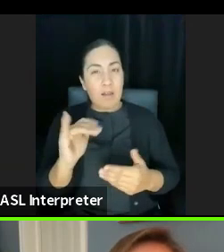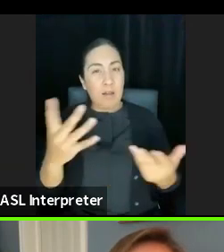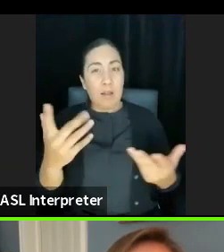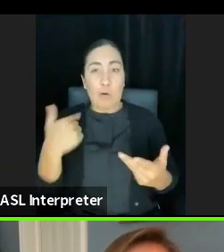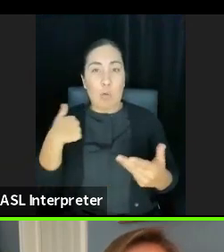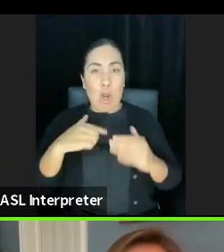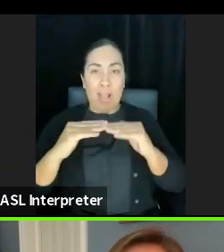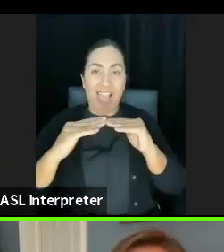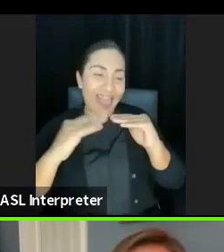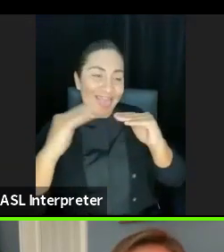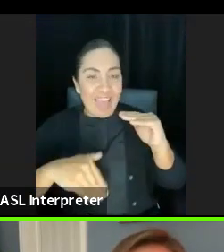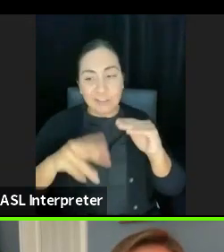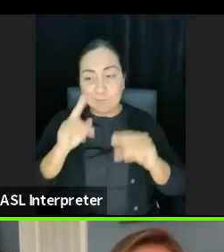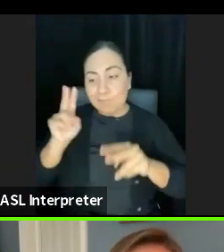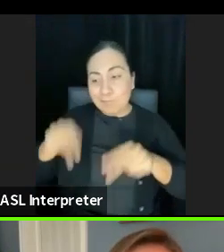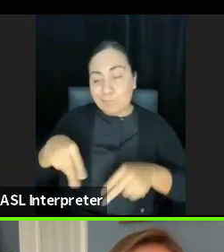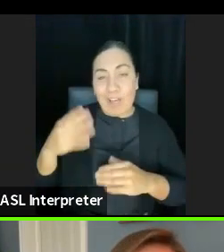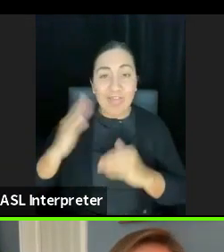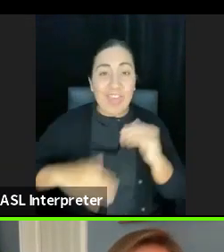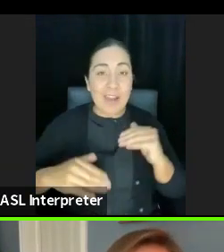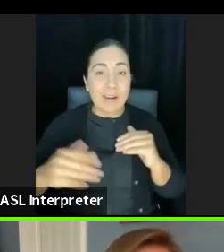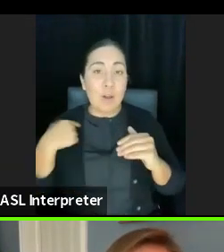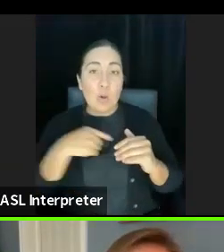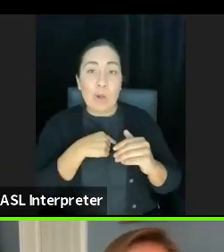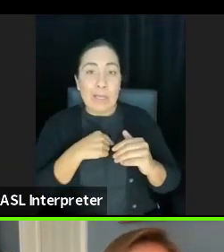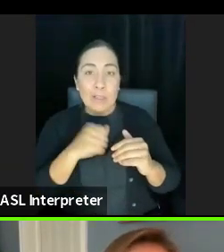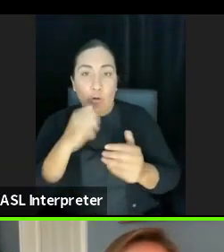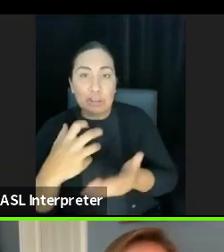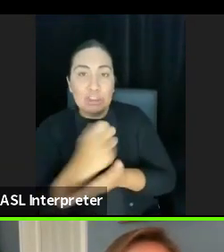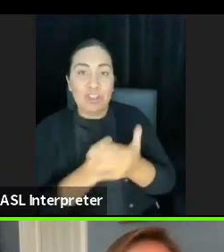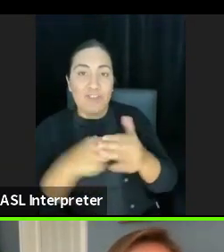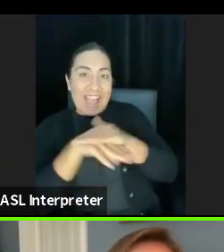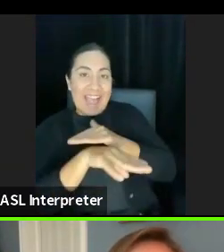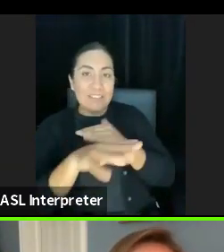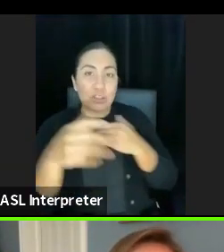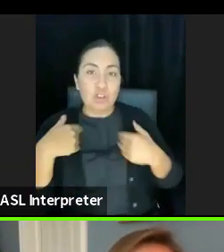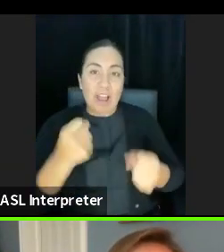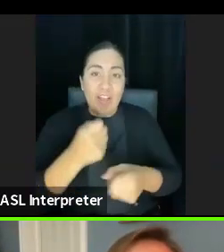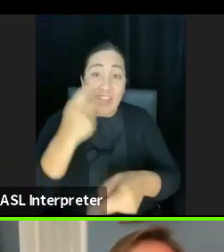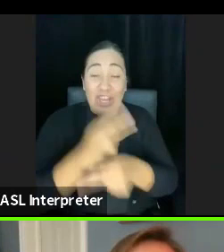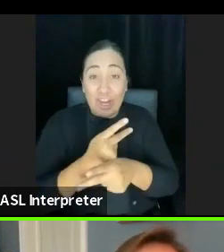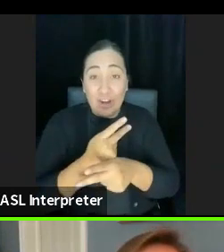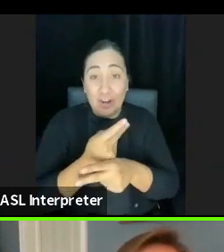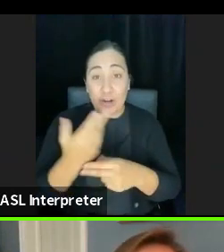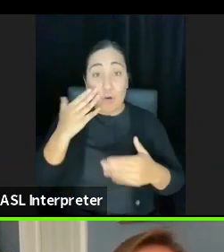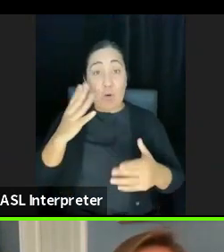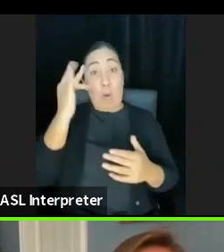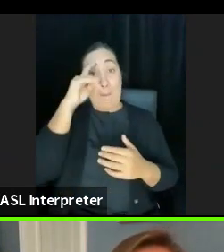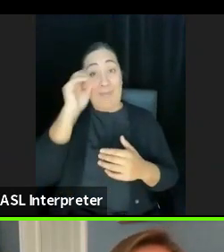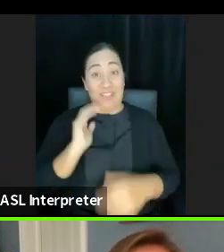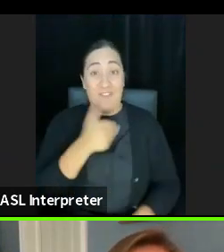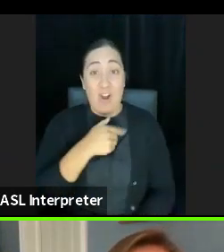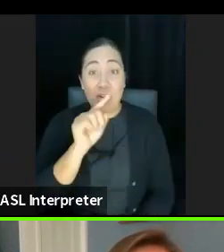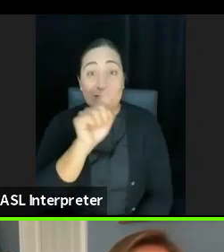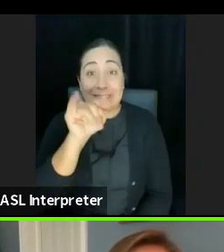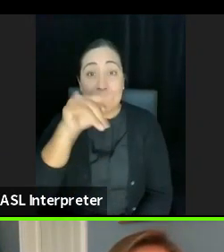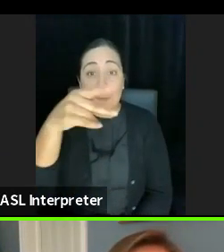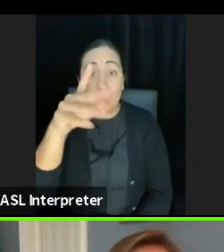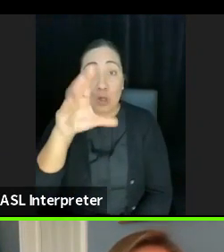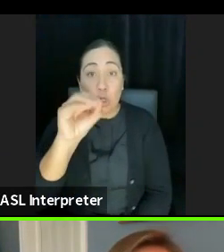and undeserving of equal access to healthcare. And it's just like a known thing because of our zip code. And that sentiment is